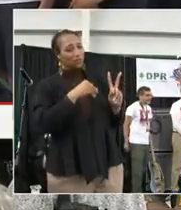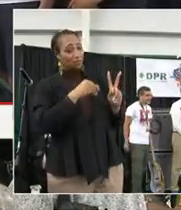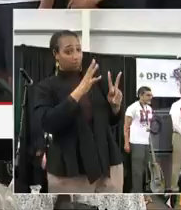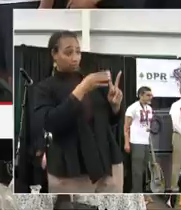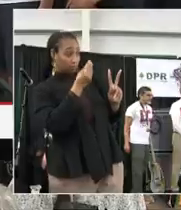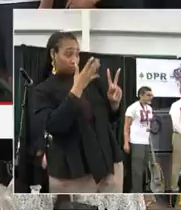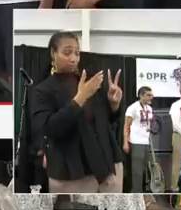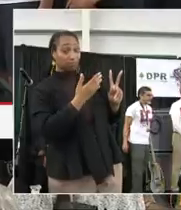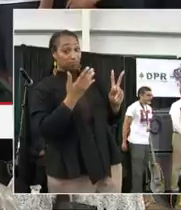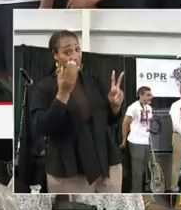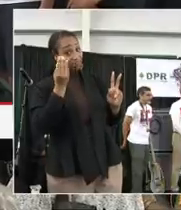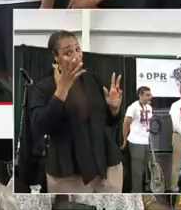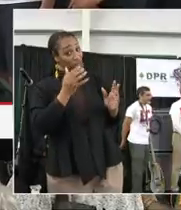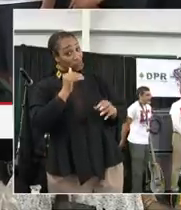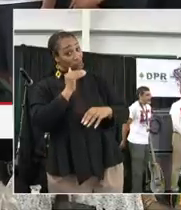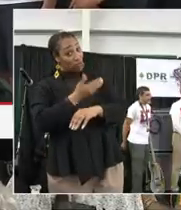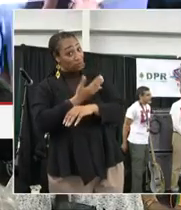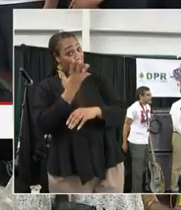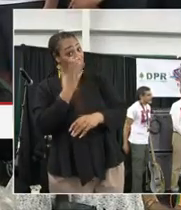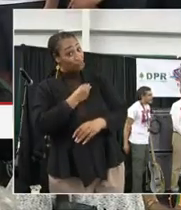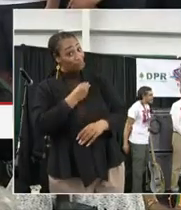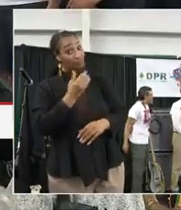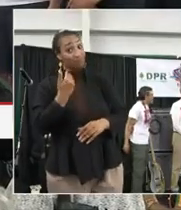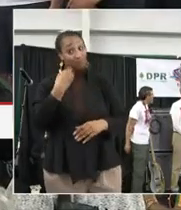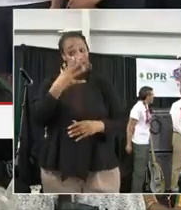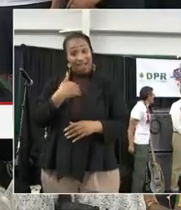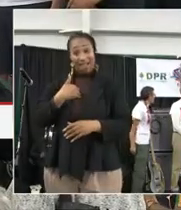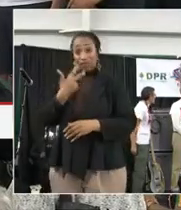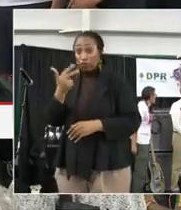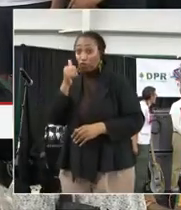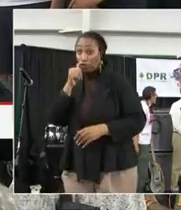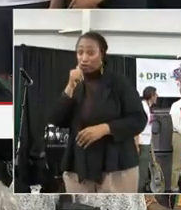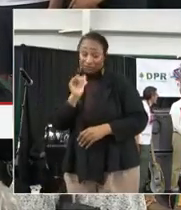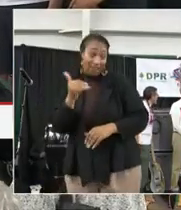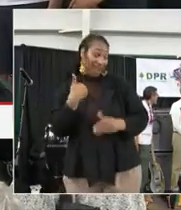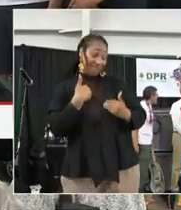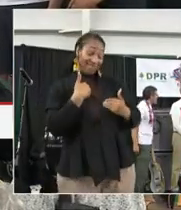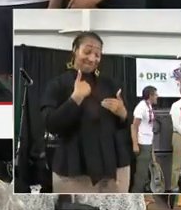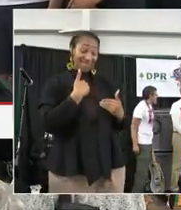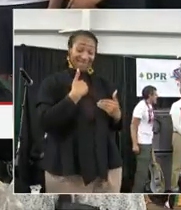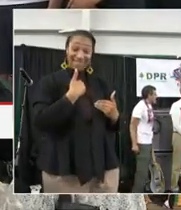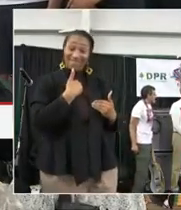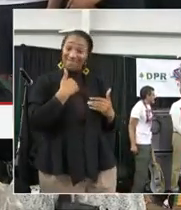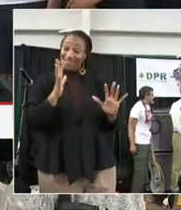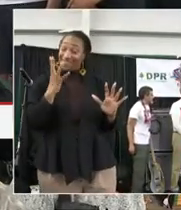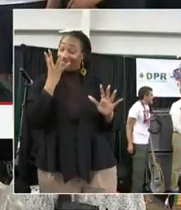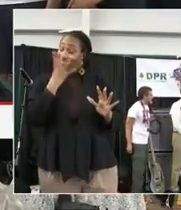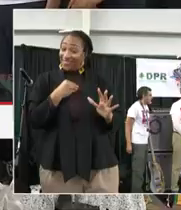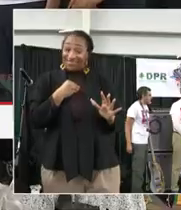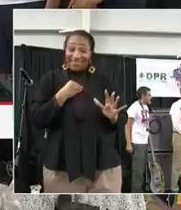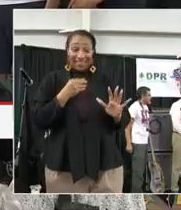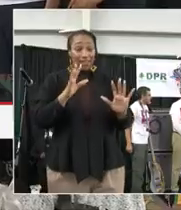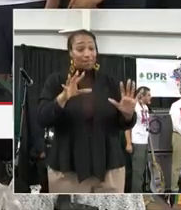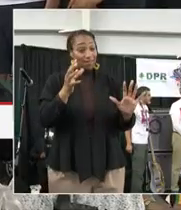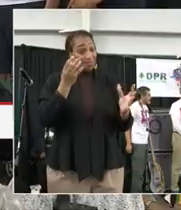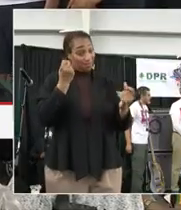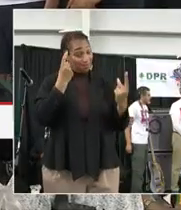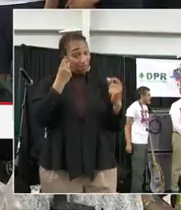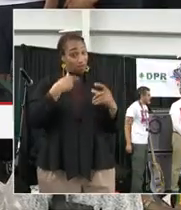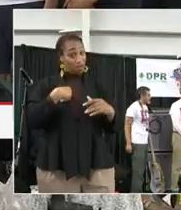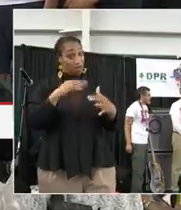girls. And so when we're talking about flipping the script on aging, they're just 25.